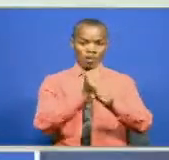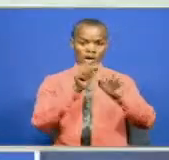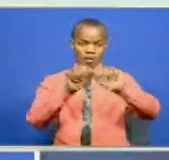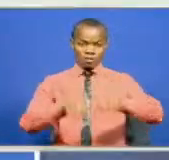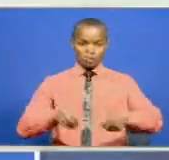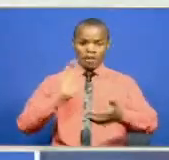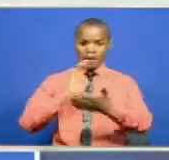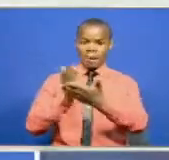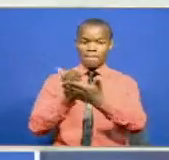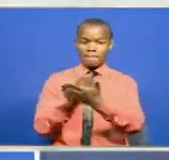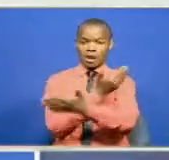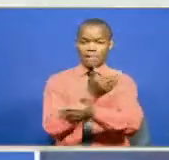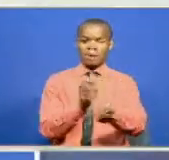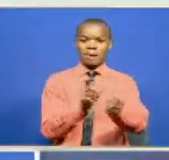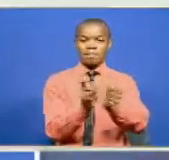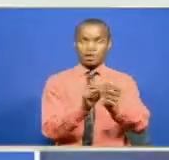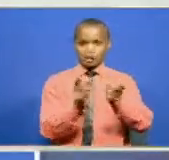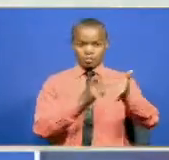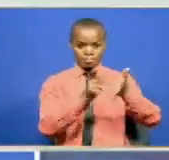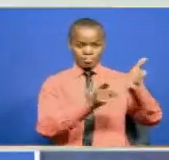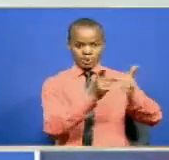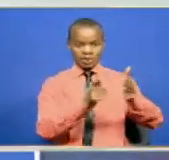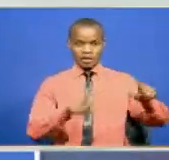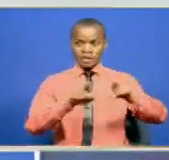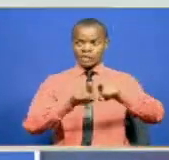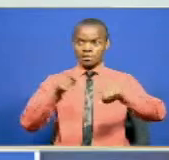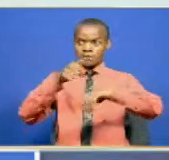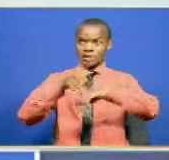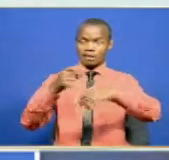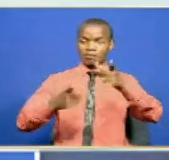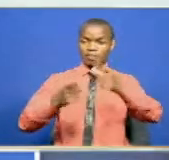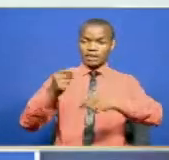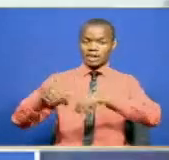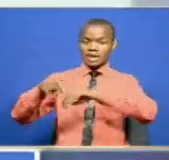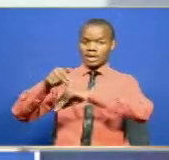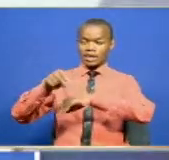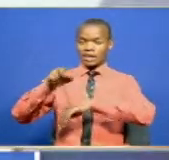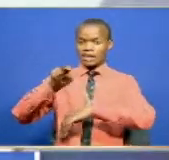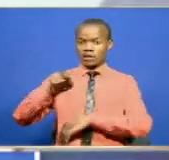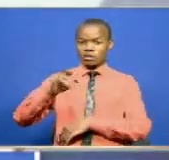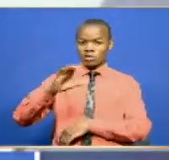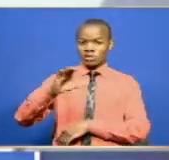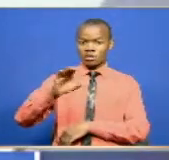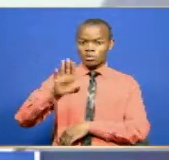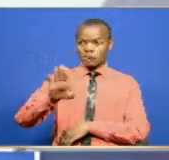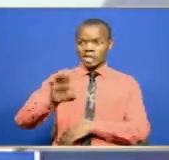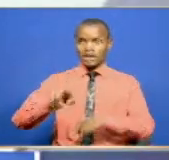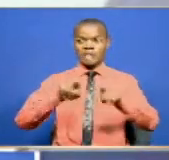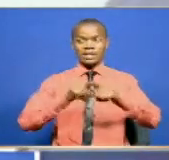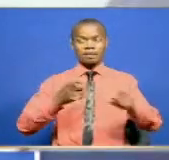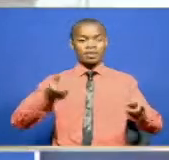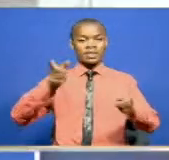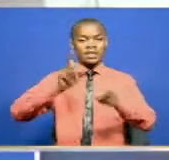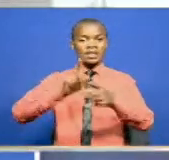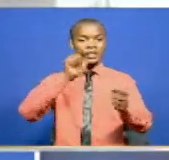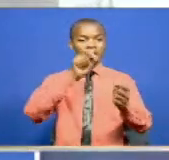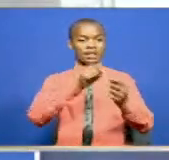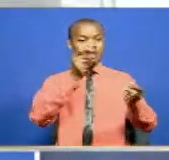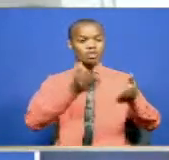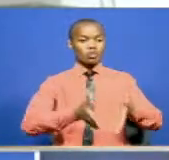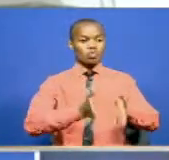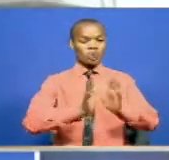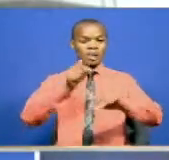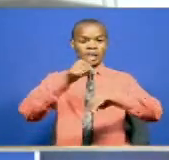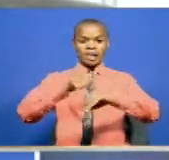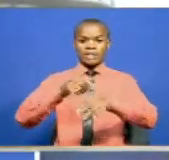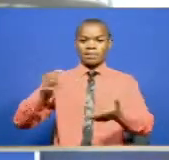aflatoxin contamination in locally produced cereals and milk, the National Cereals and Produce Board has increased its testing capacity by